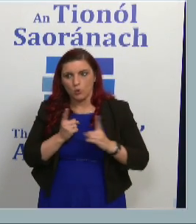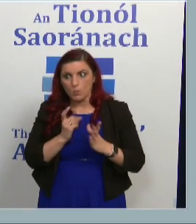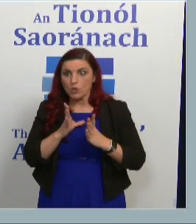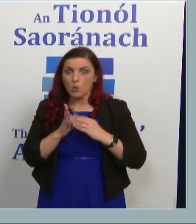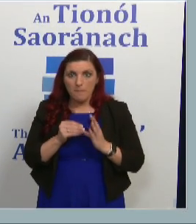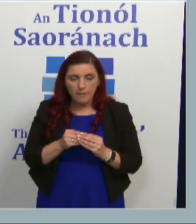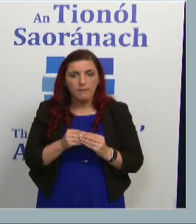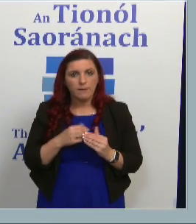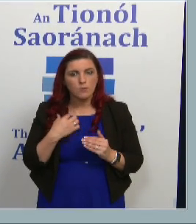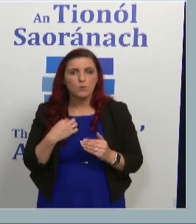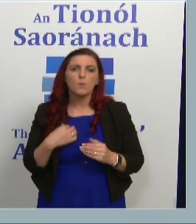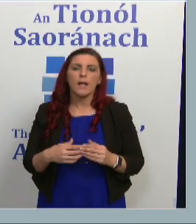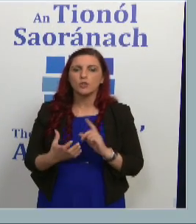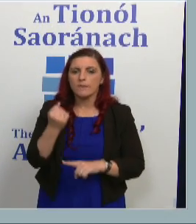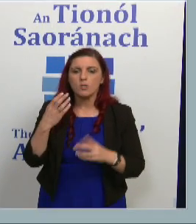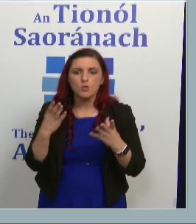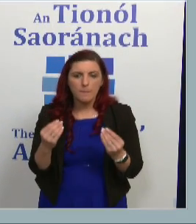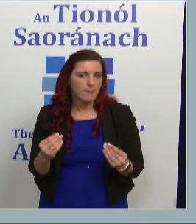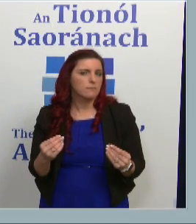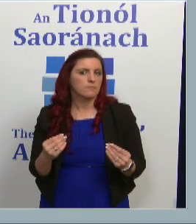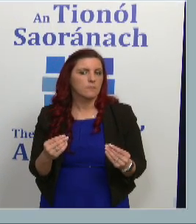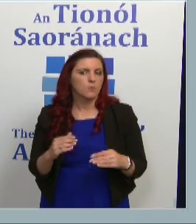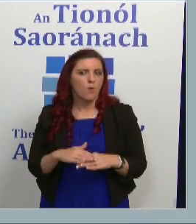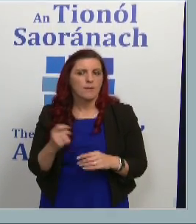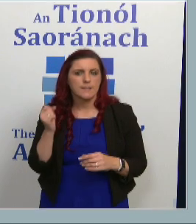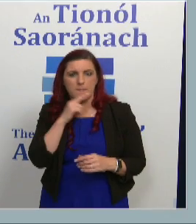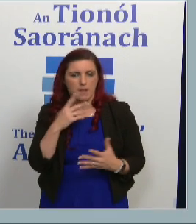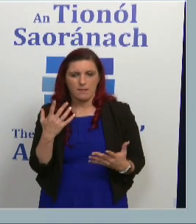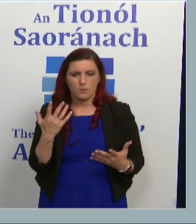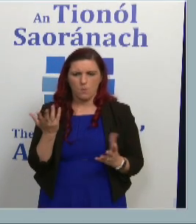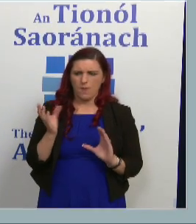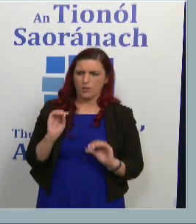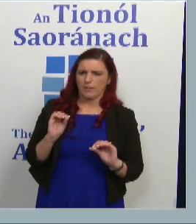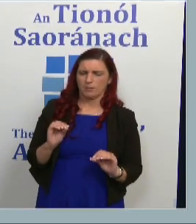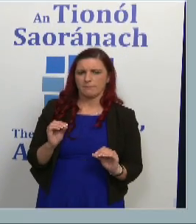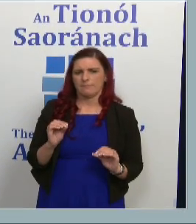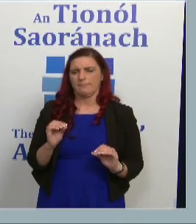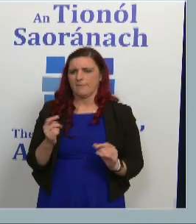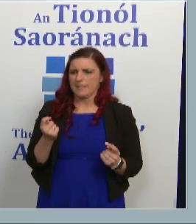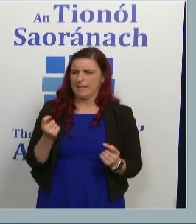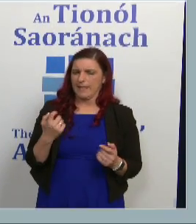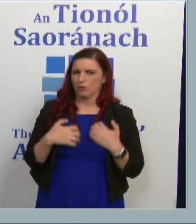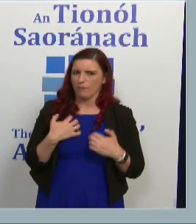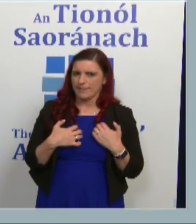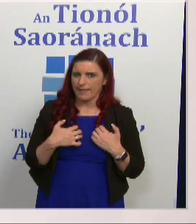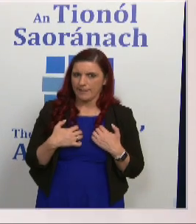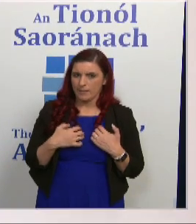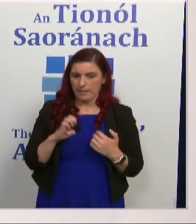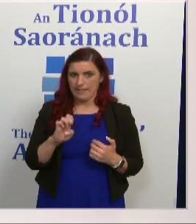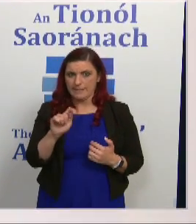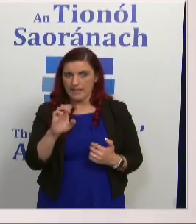actually in most other systems is done much more simply. Education is a very interesting one. So we have education and training boards that are